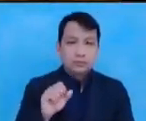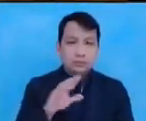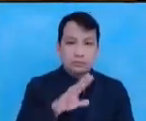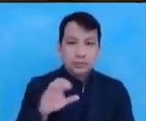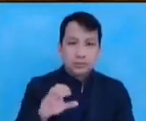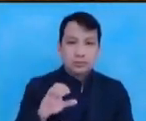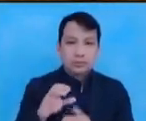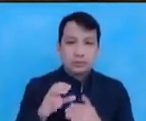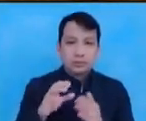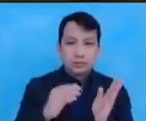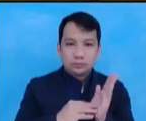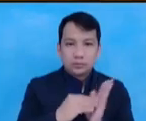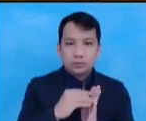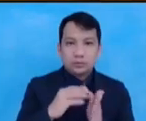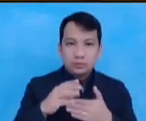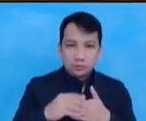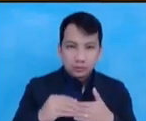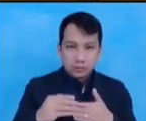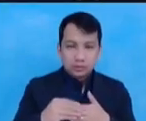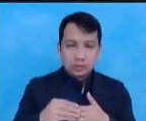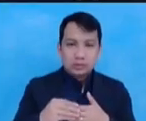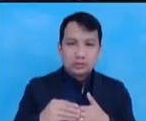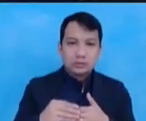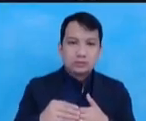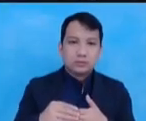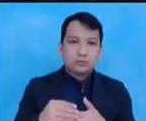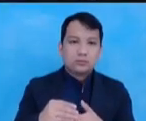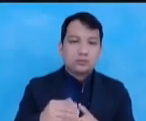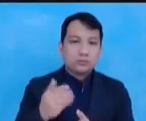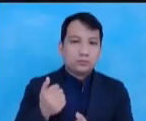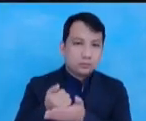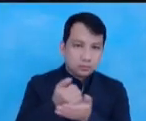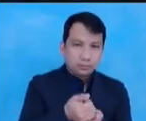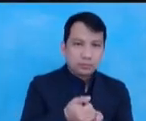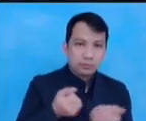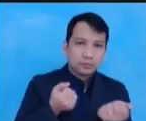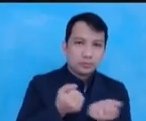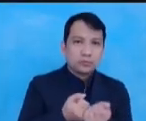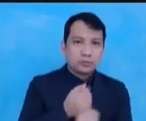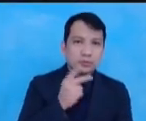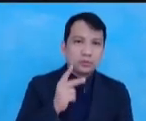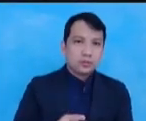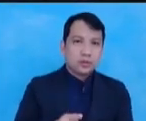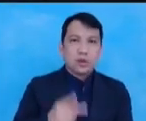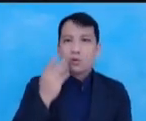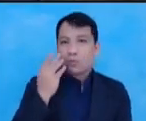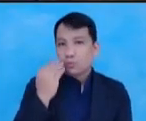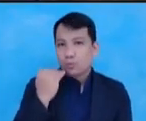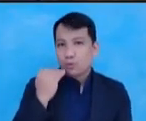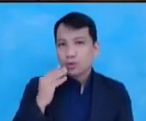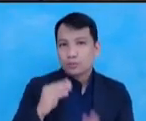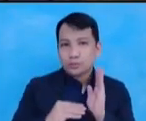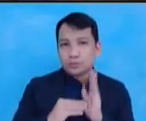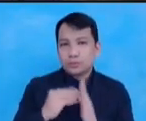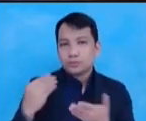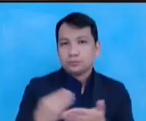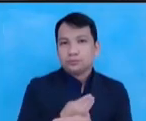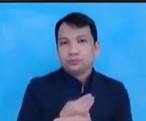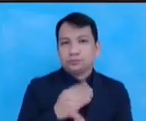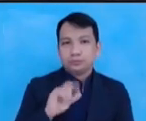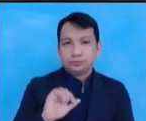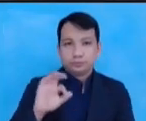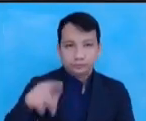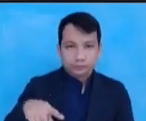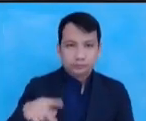halaga ng military financing para sa Pilipinas. Gagamitin umano ito para sa modernisasyon ng Armed Forces of the